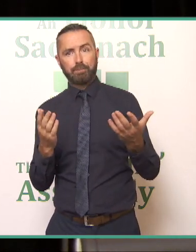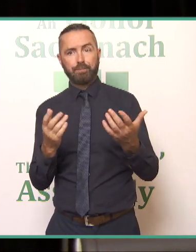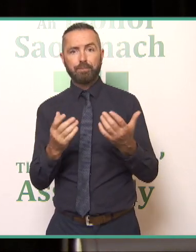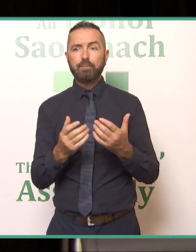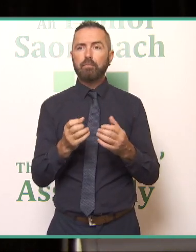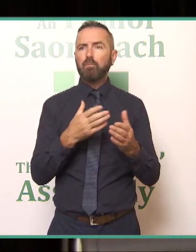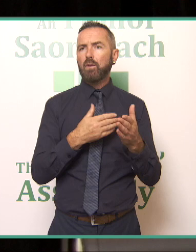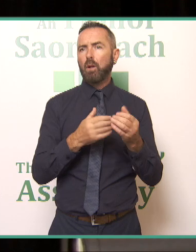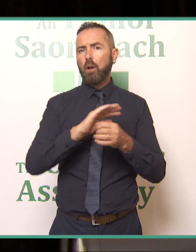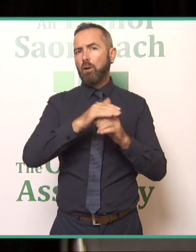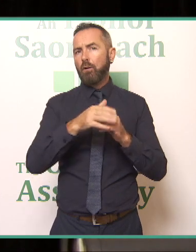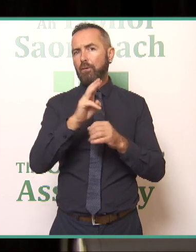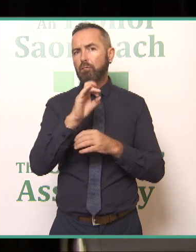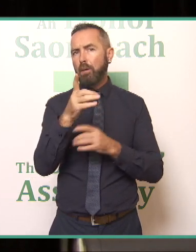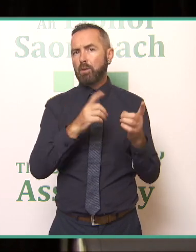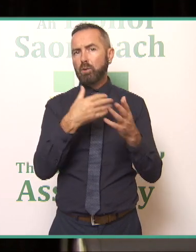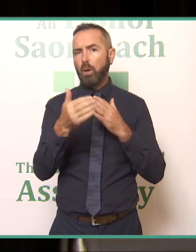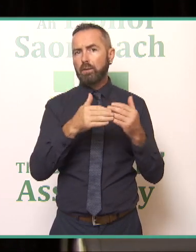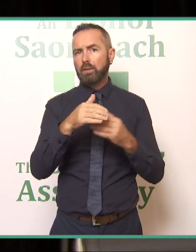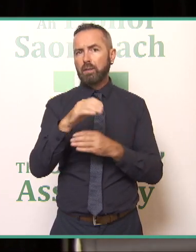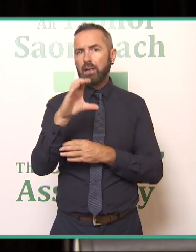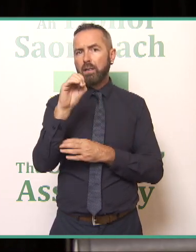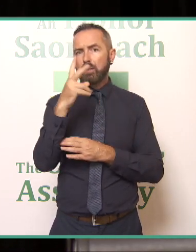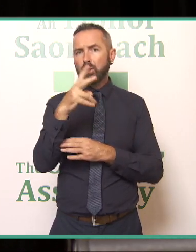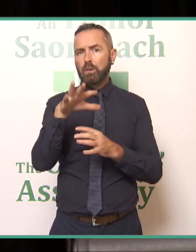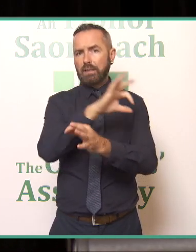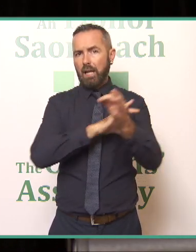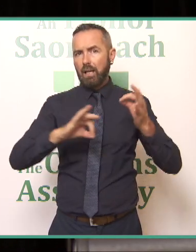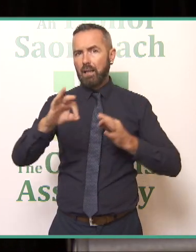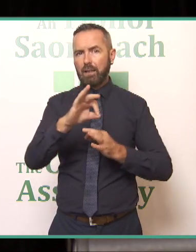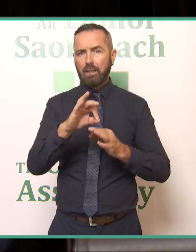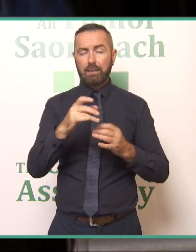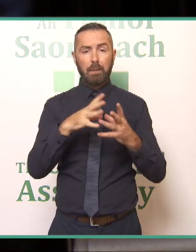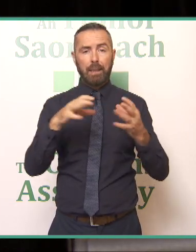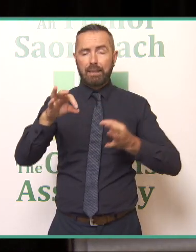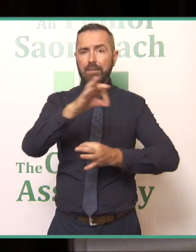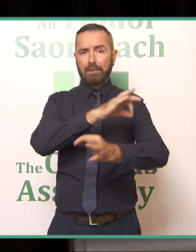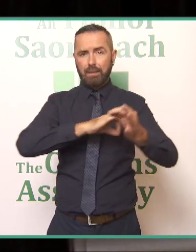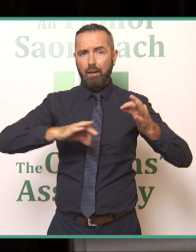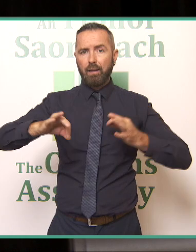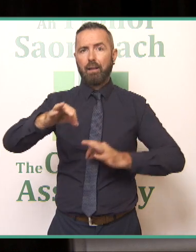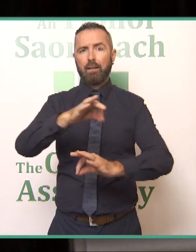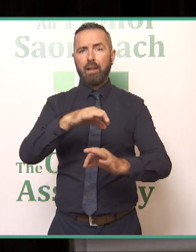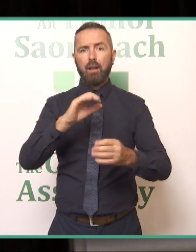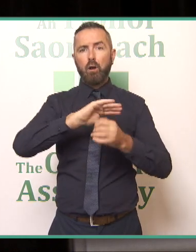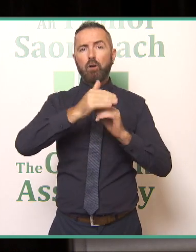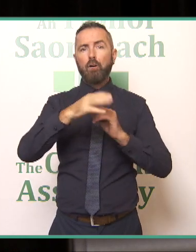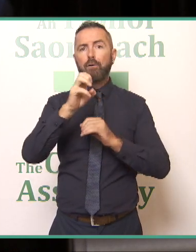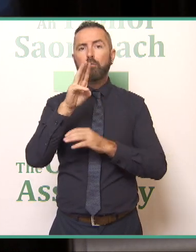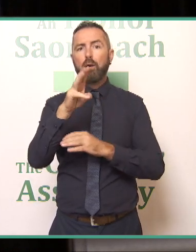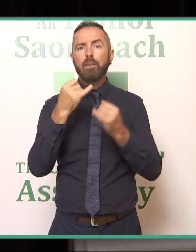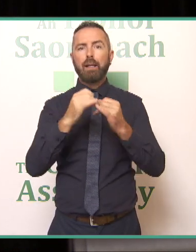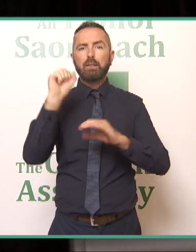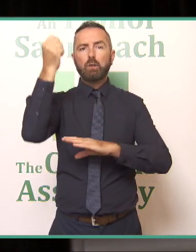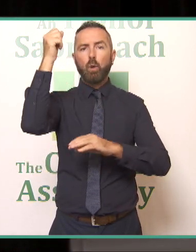cover crops do, though? Carbon cycle, carbon sequestration, carbon in our soil. It's a cycle. Those cover crops are solar panels.